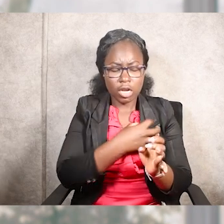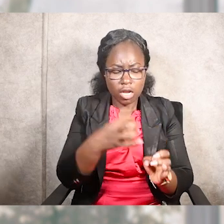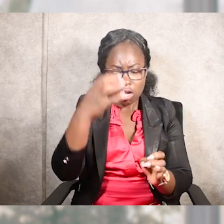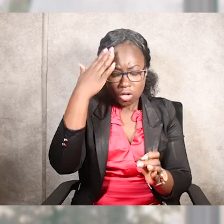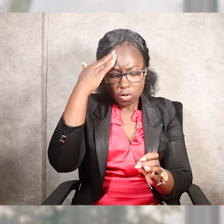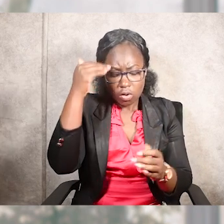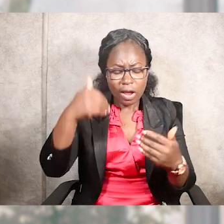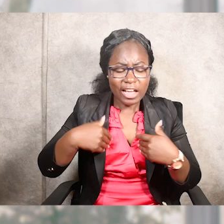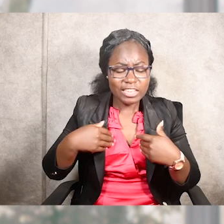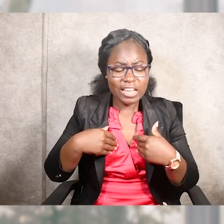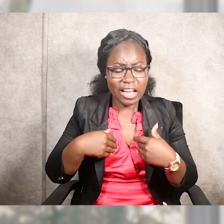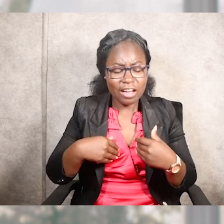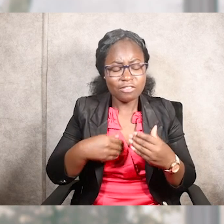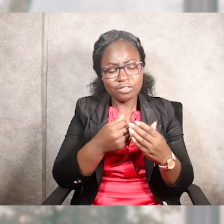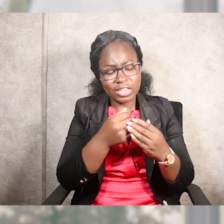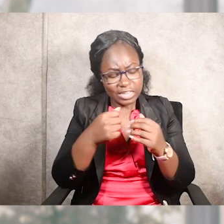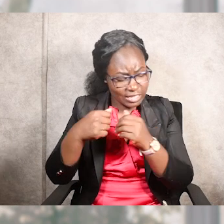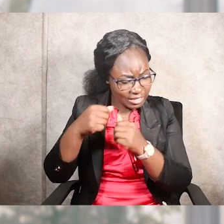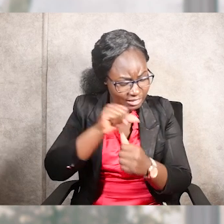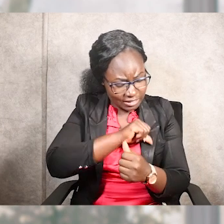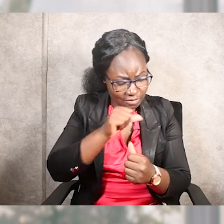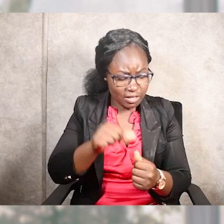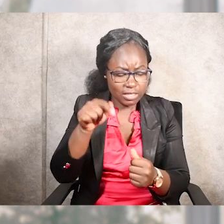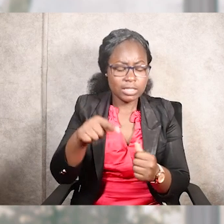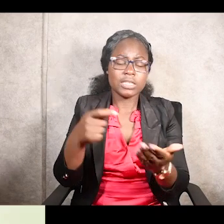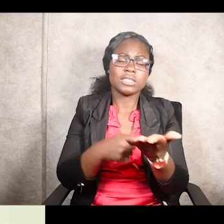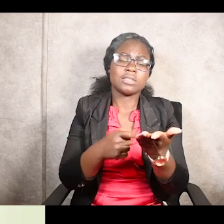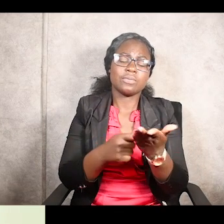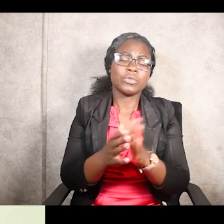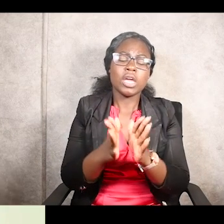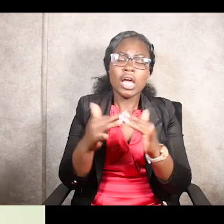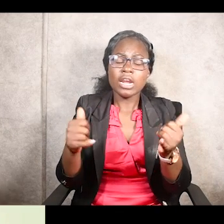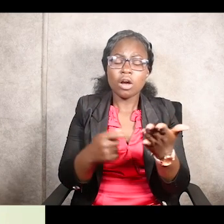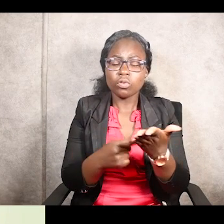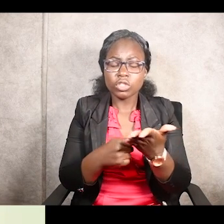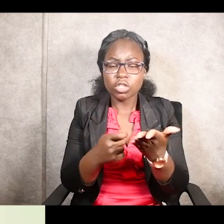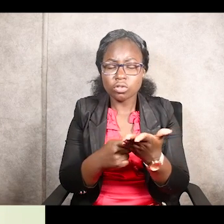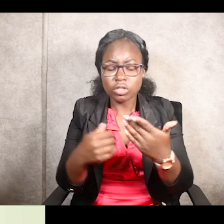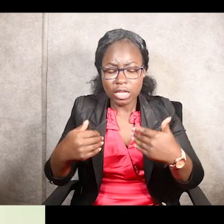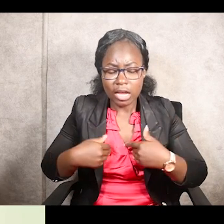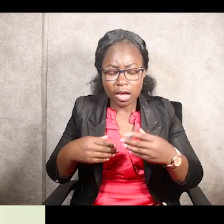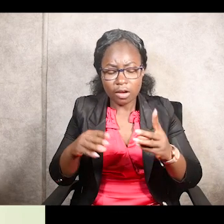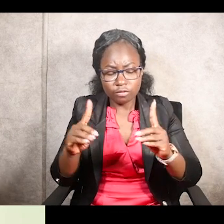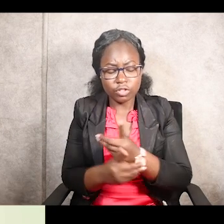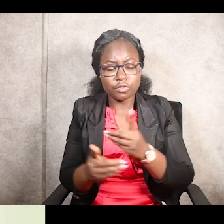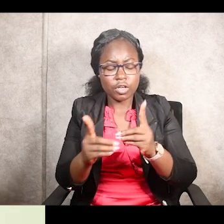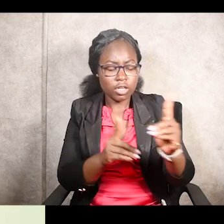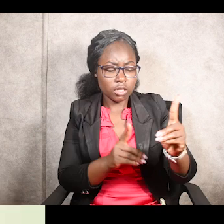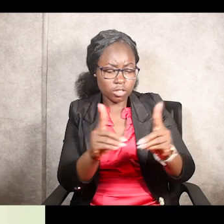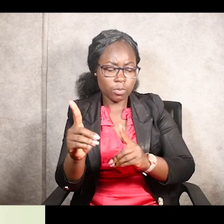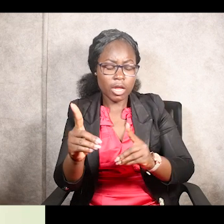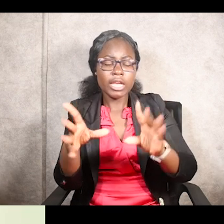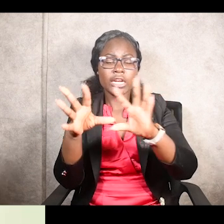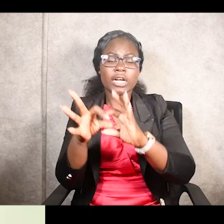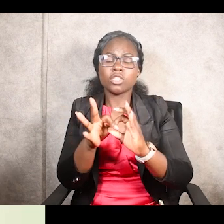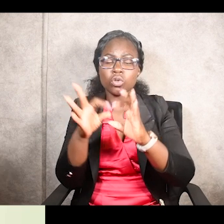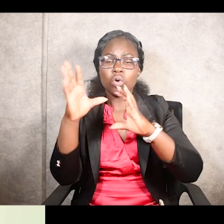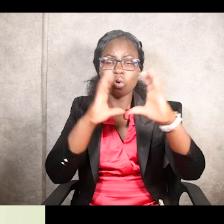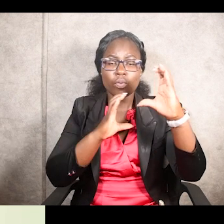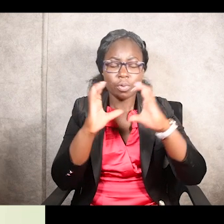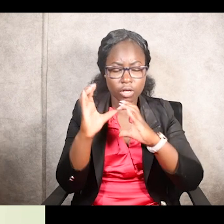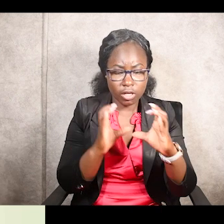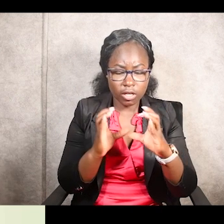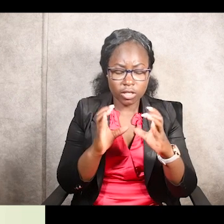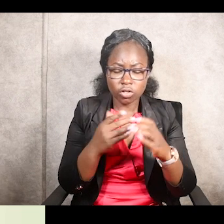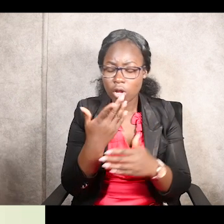this technology and such. Now, technology has new dimensions of intercultural communication.